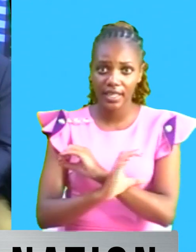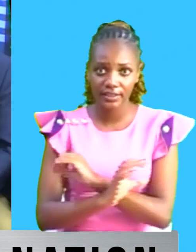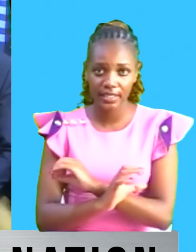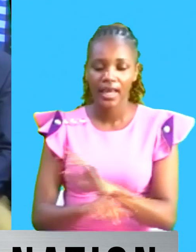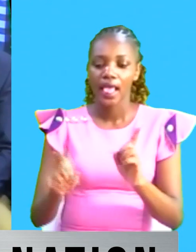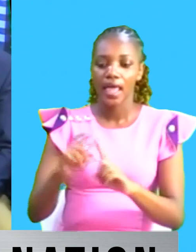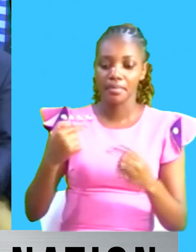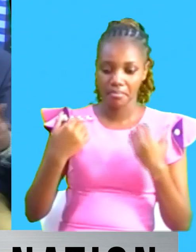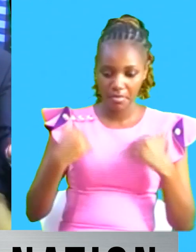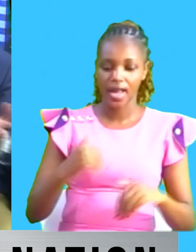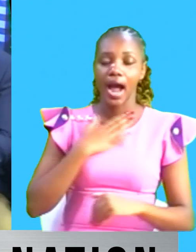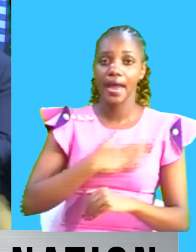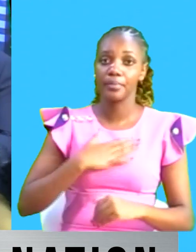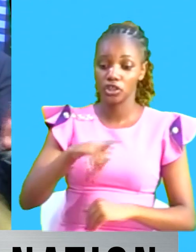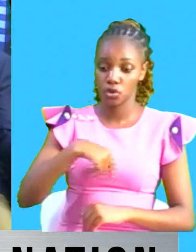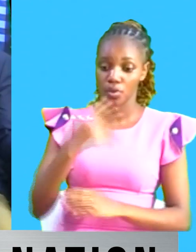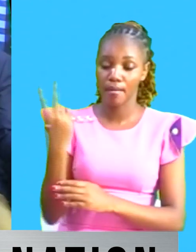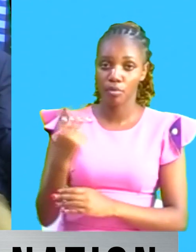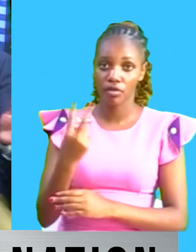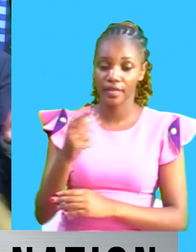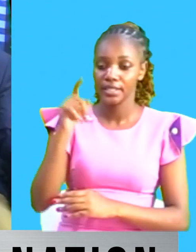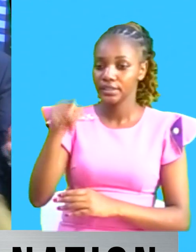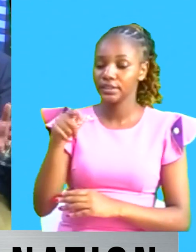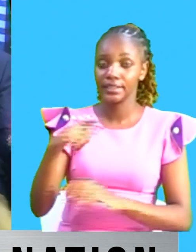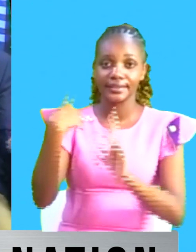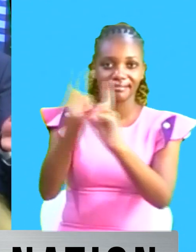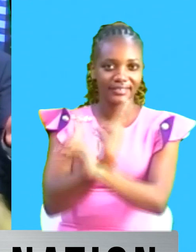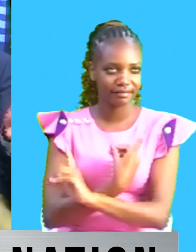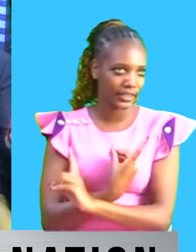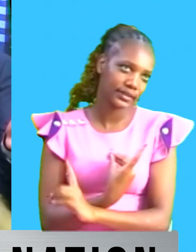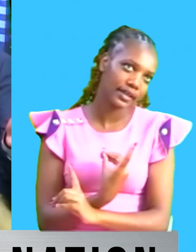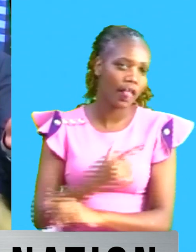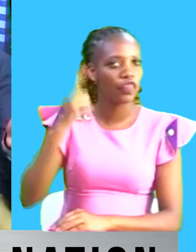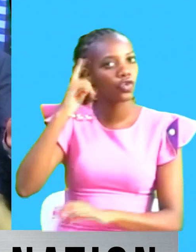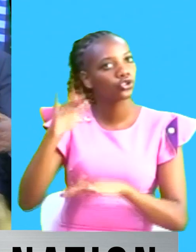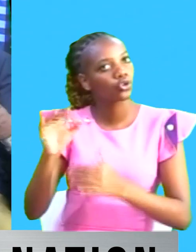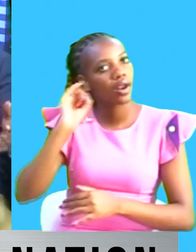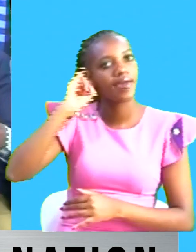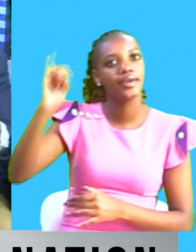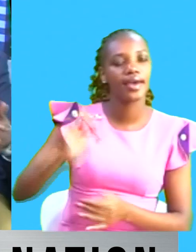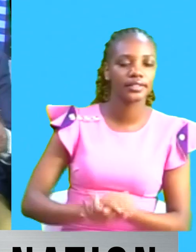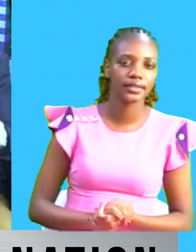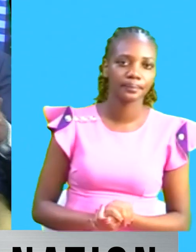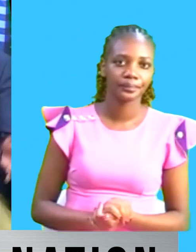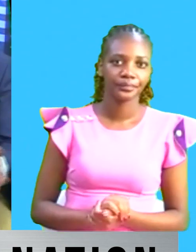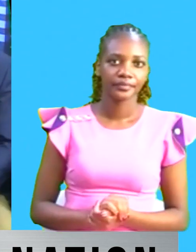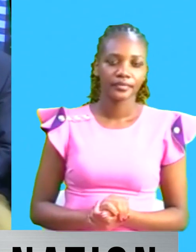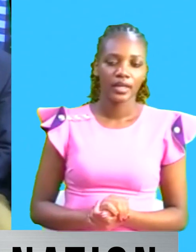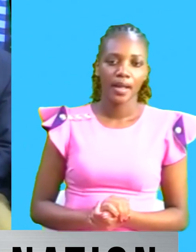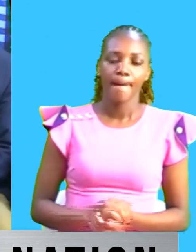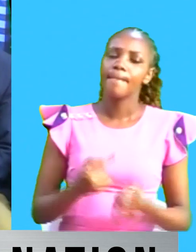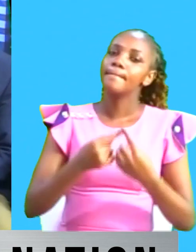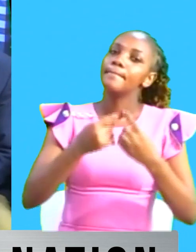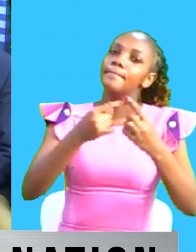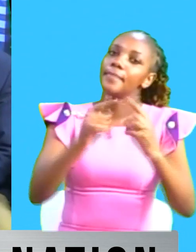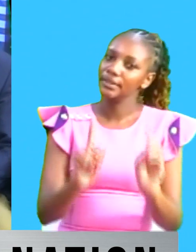appreciate that we are both in these different thoughts of ideologies and thoughts and what have you. But